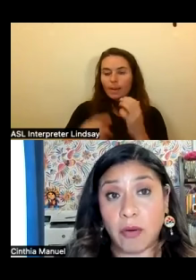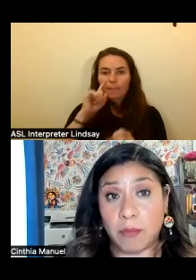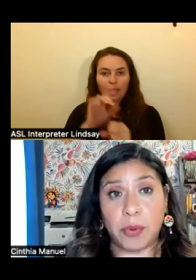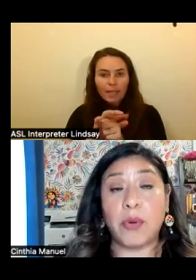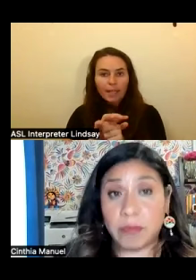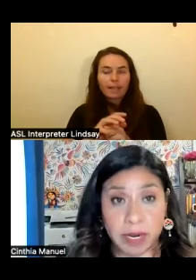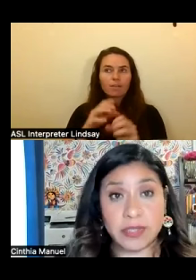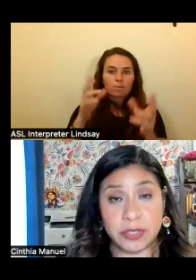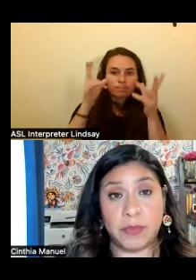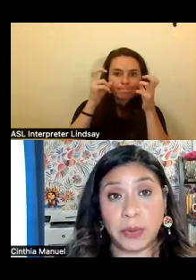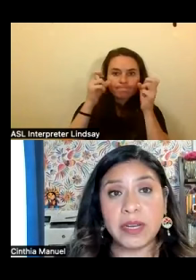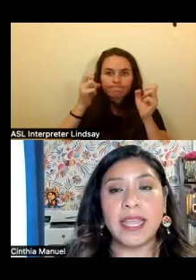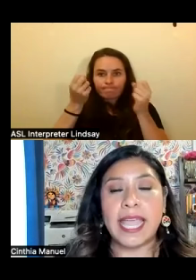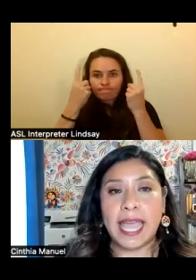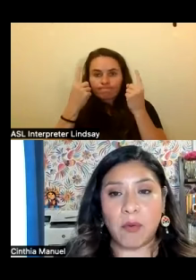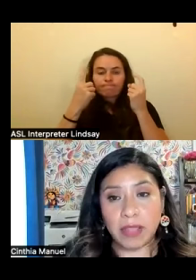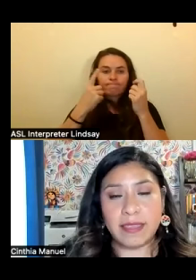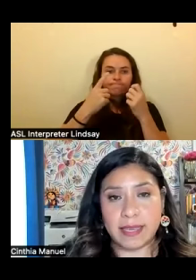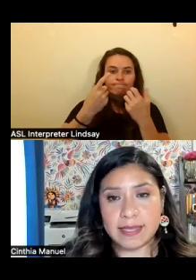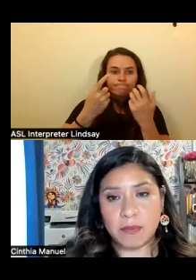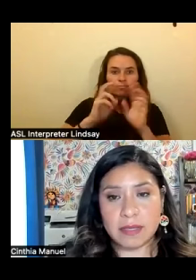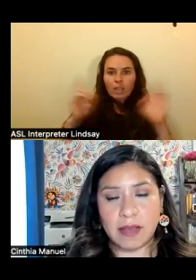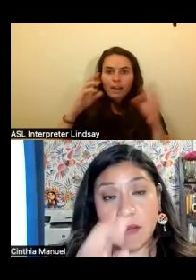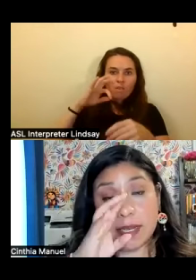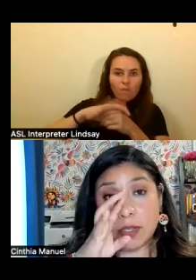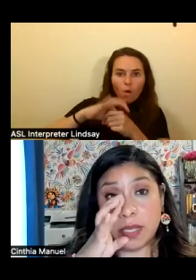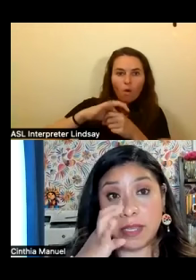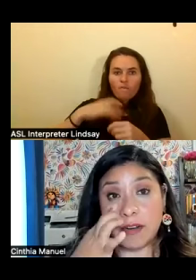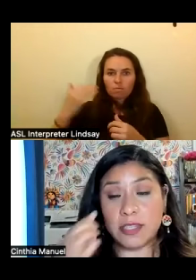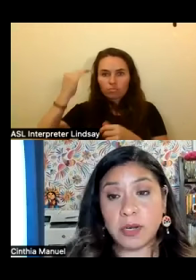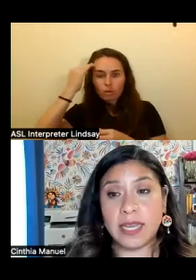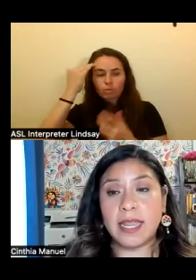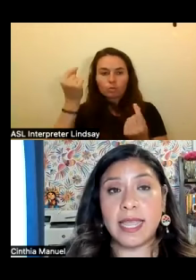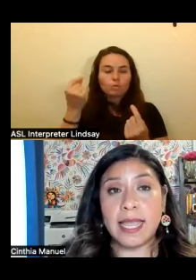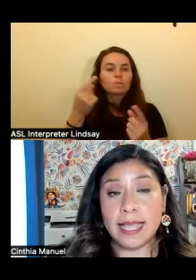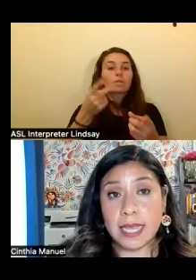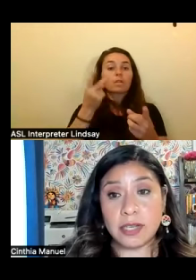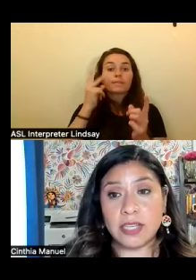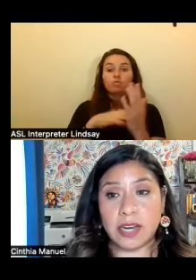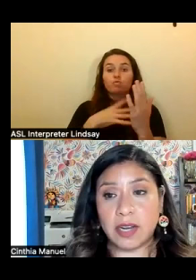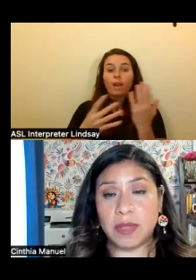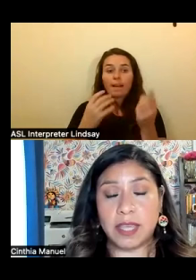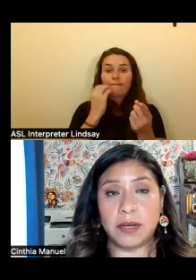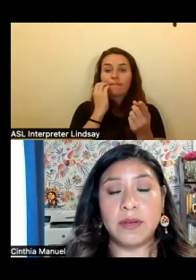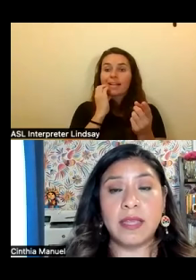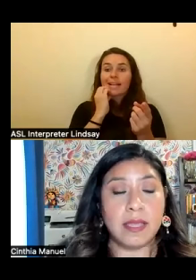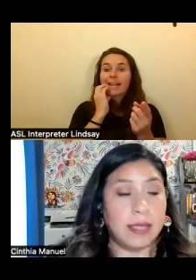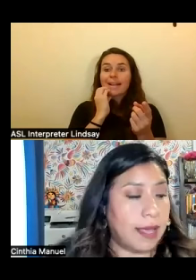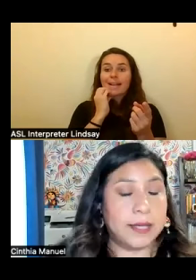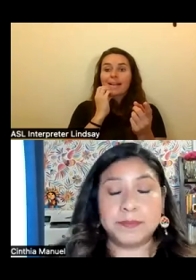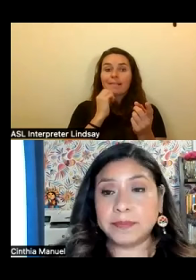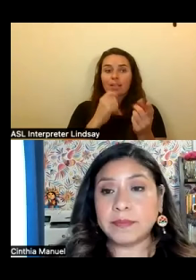go out and vote or register to vote. And one of the things that the graph that is showing you here on the screen is actually sharing with you